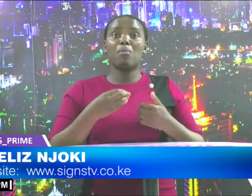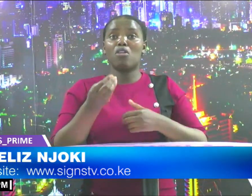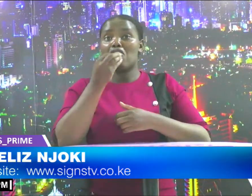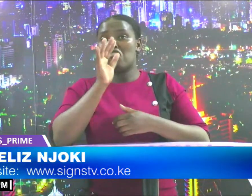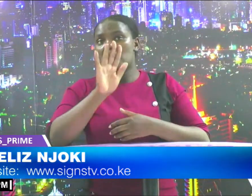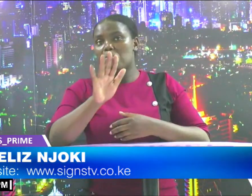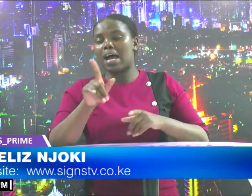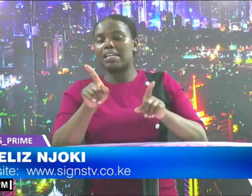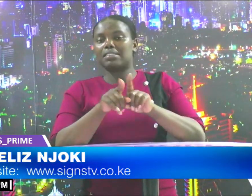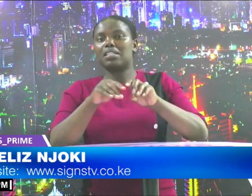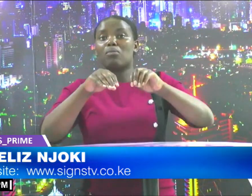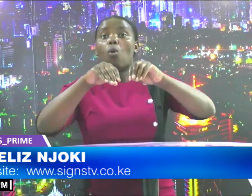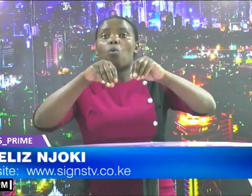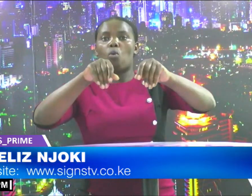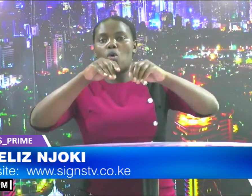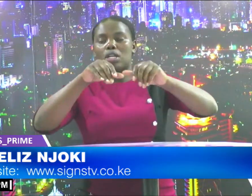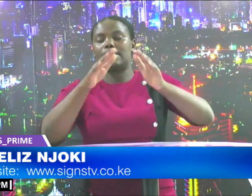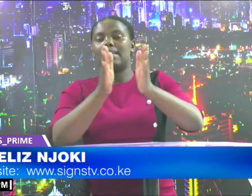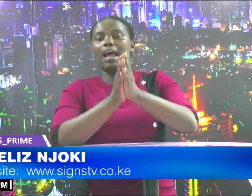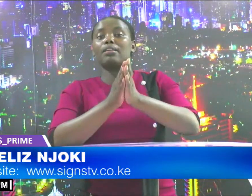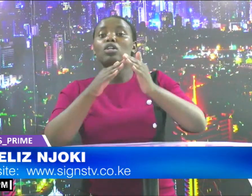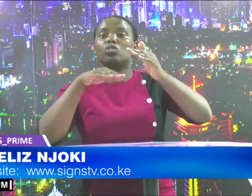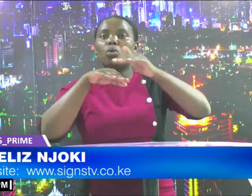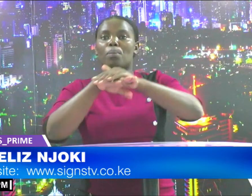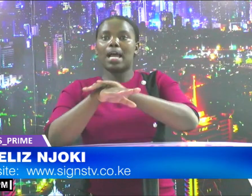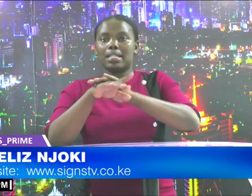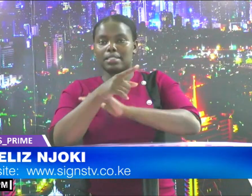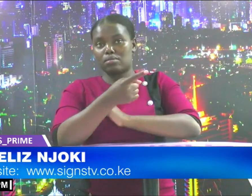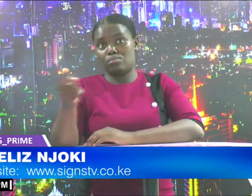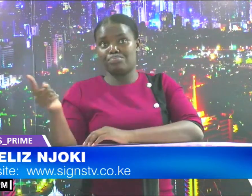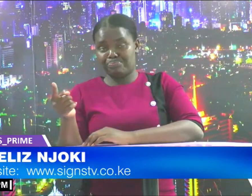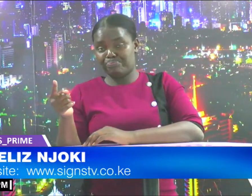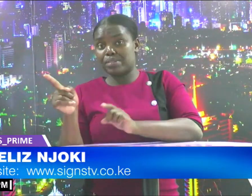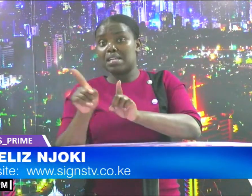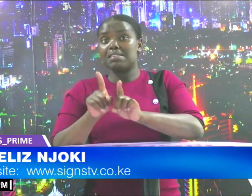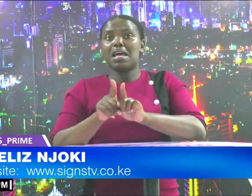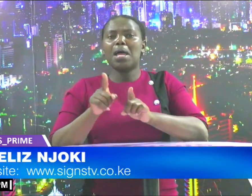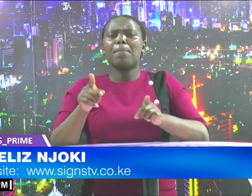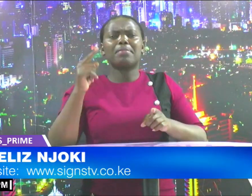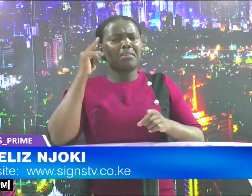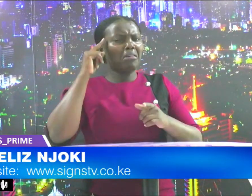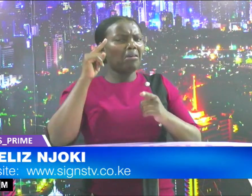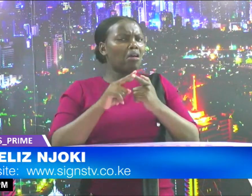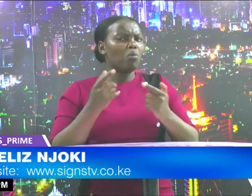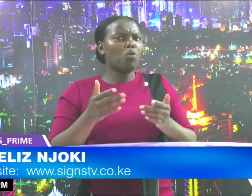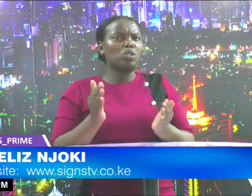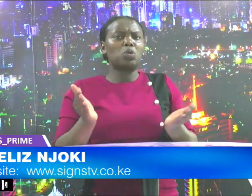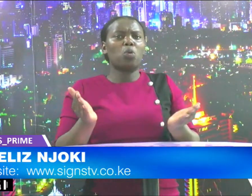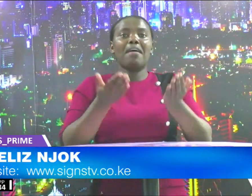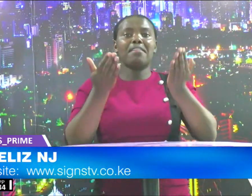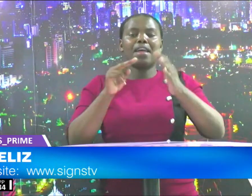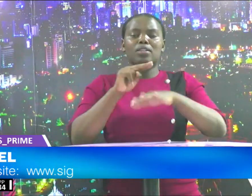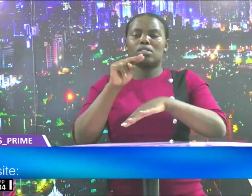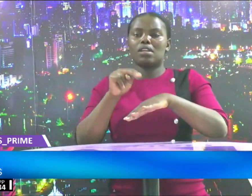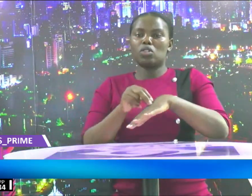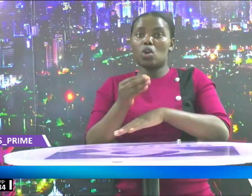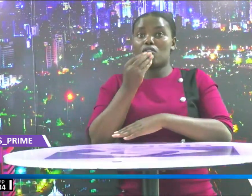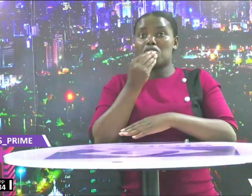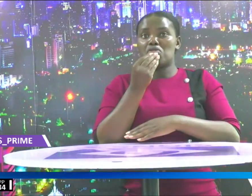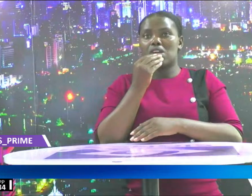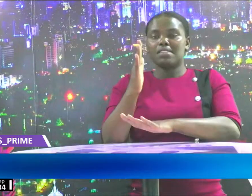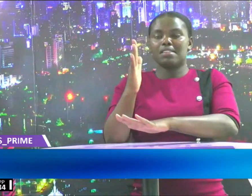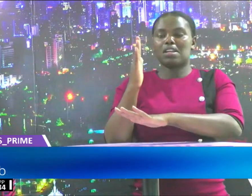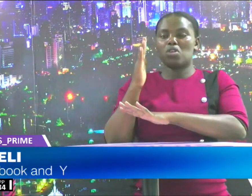their quality and quality to access them. To further enhance national